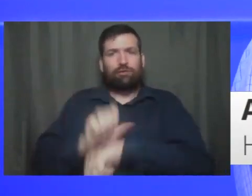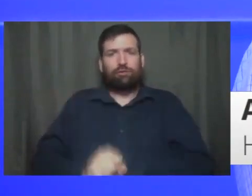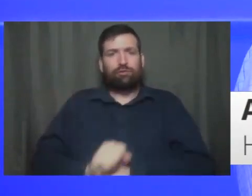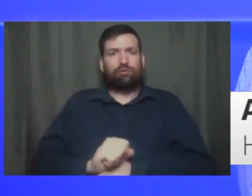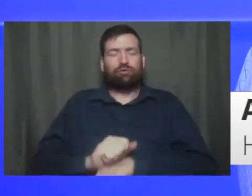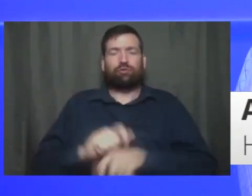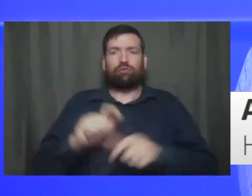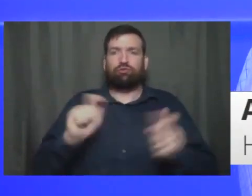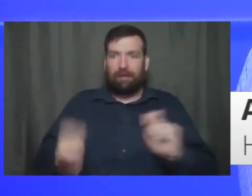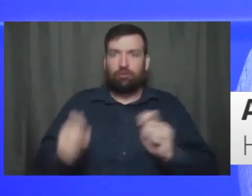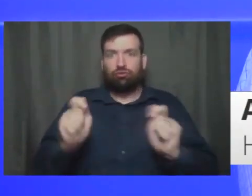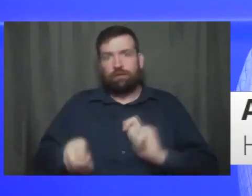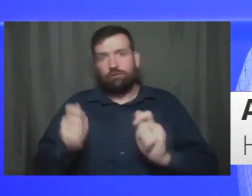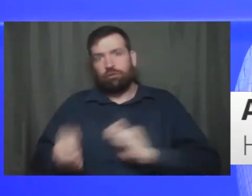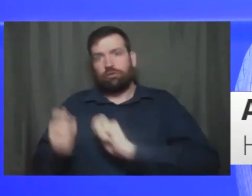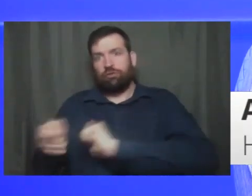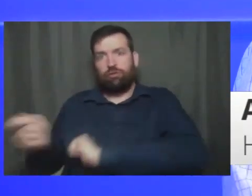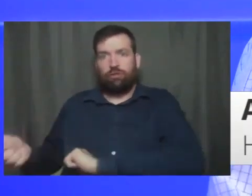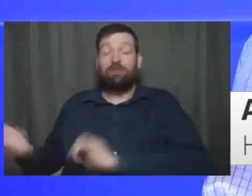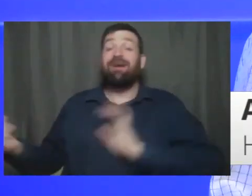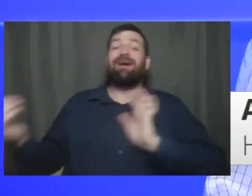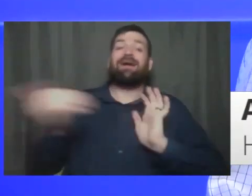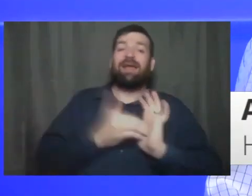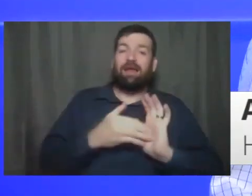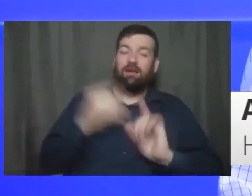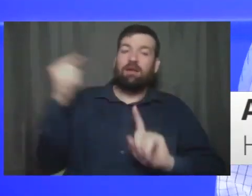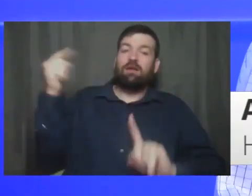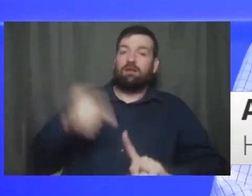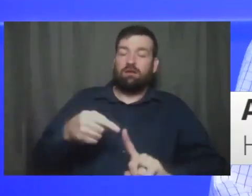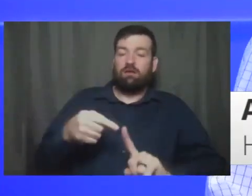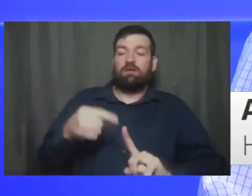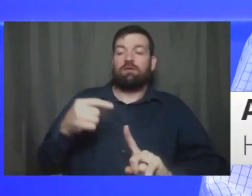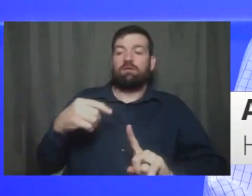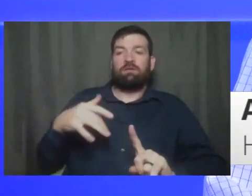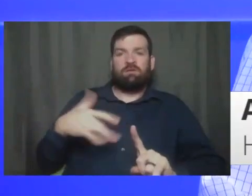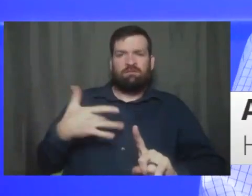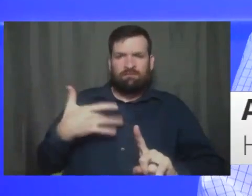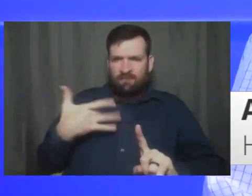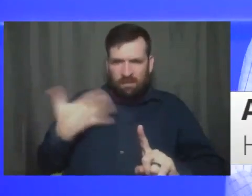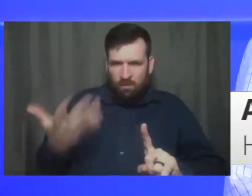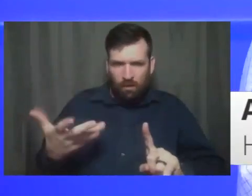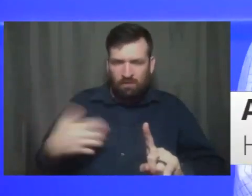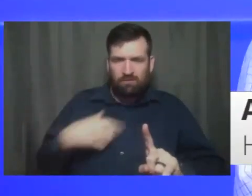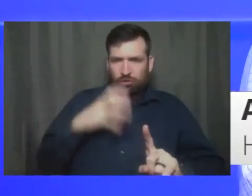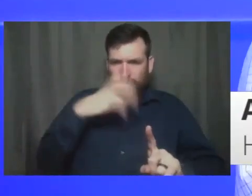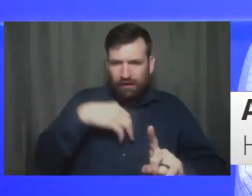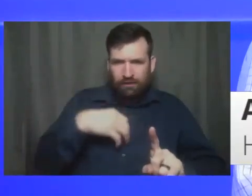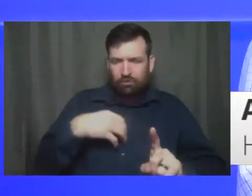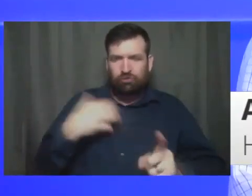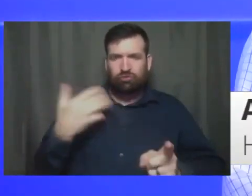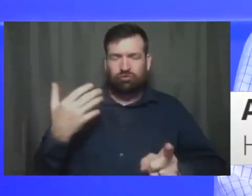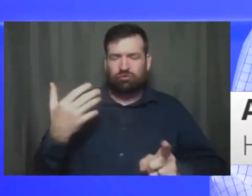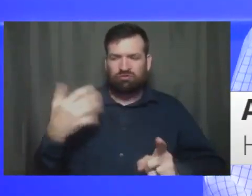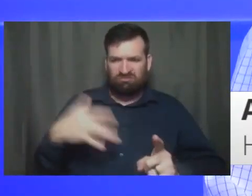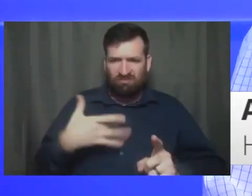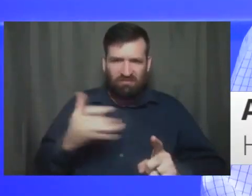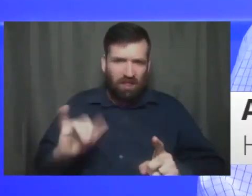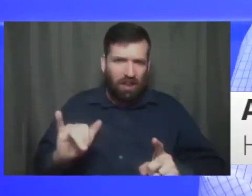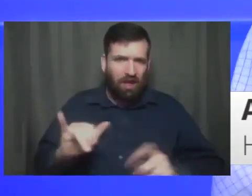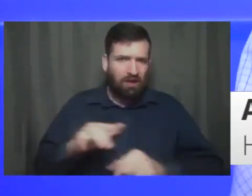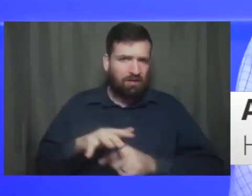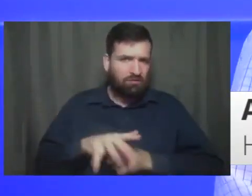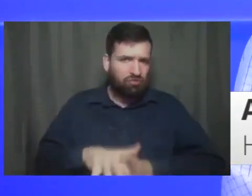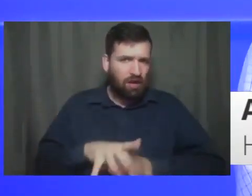changes. So again, I think it's about figuring out, okay, I feel what? I feel strange, I feel weird. Oh, I feel like I'm maybe getting stressed and burned